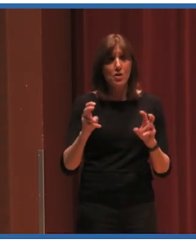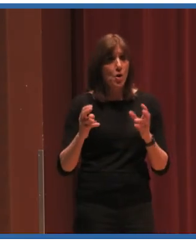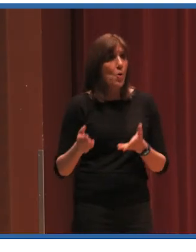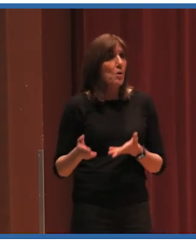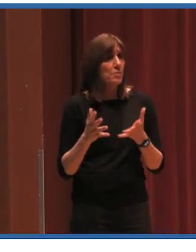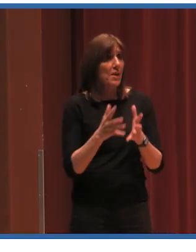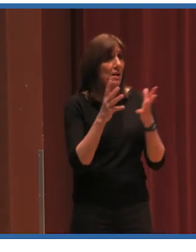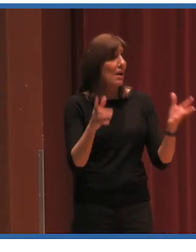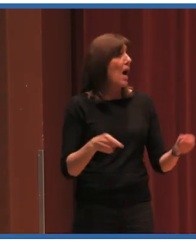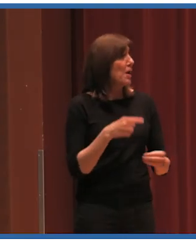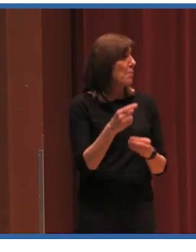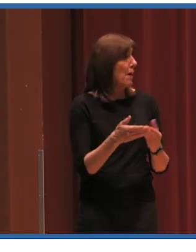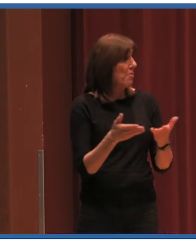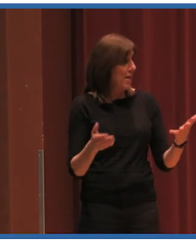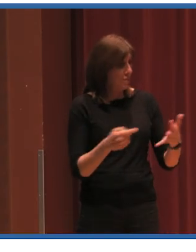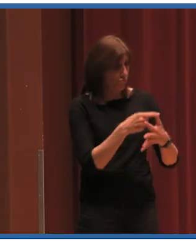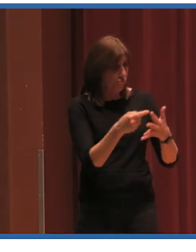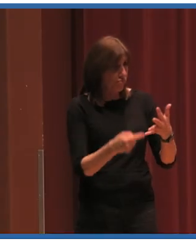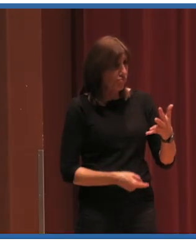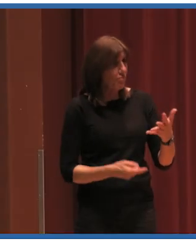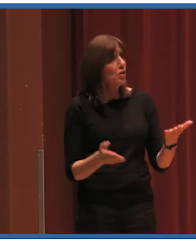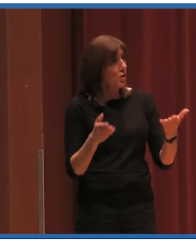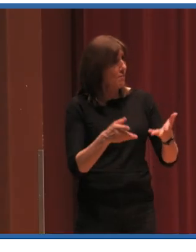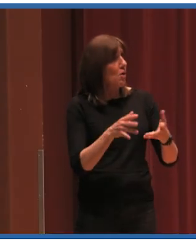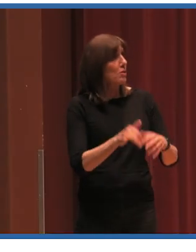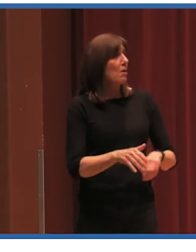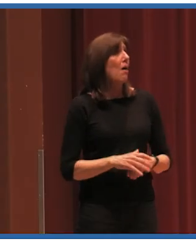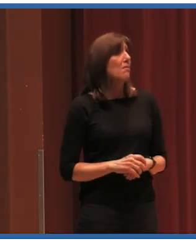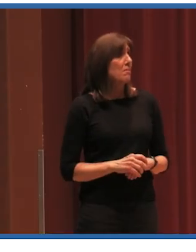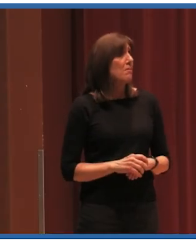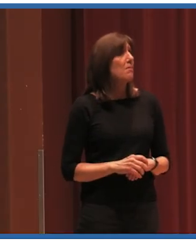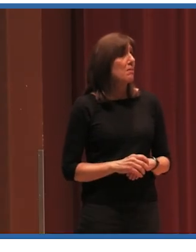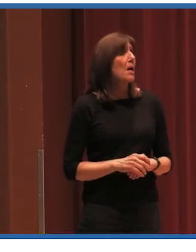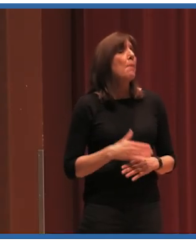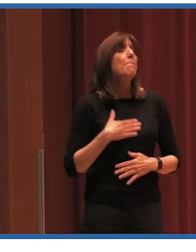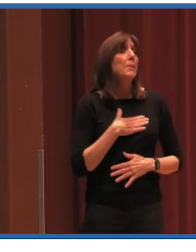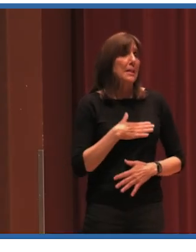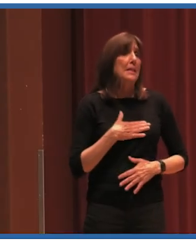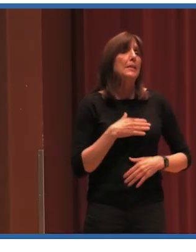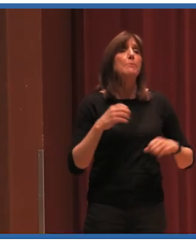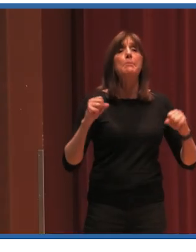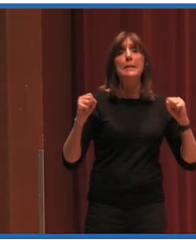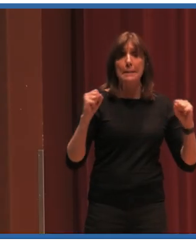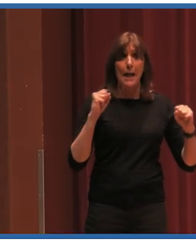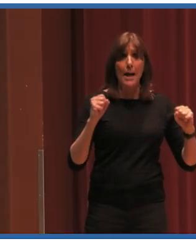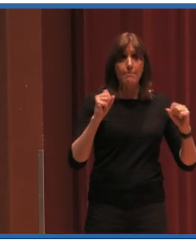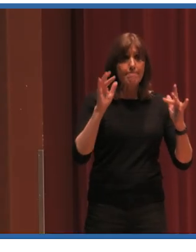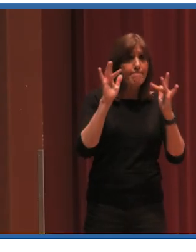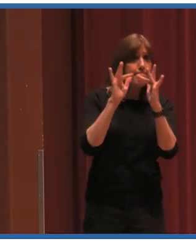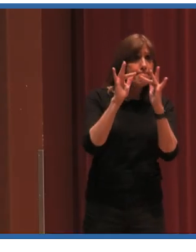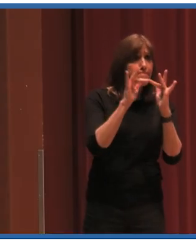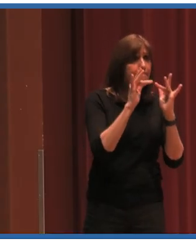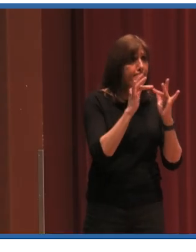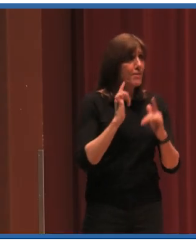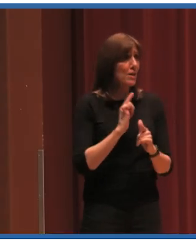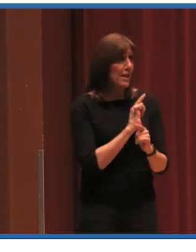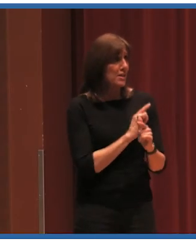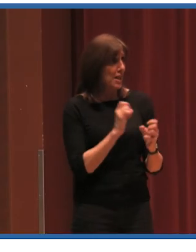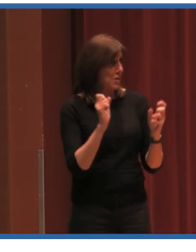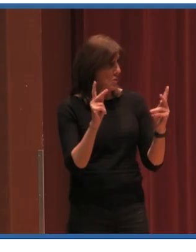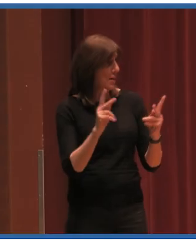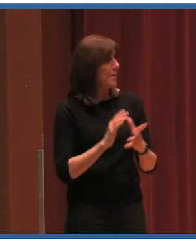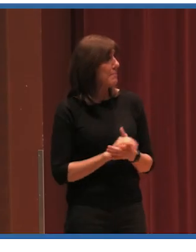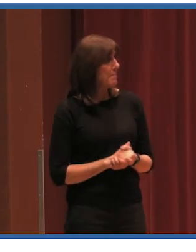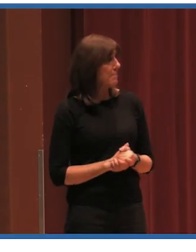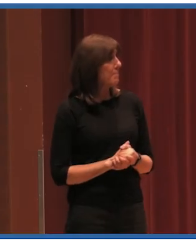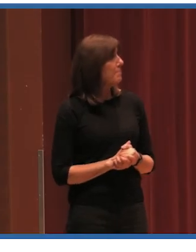options for things that you can focus on. Please be loud about what you think would help address